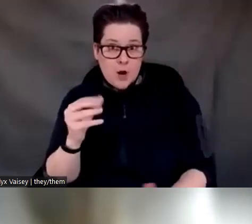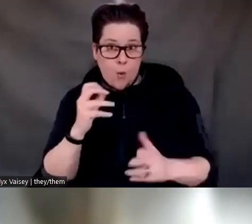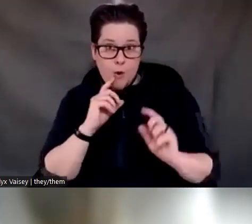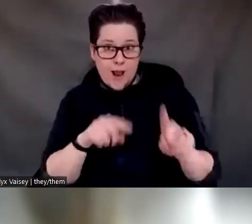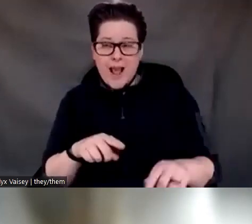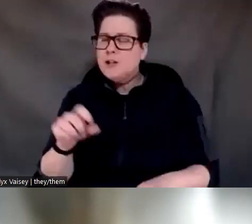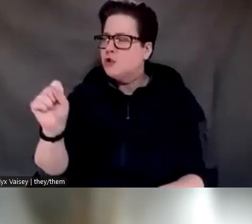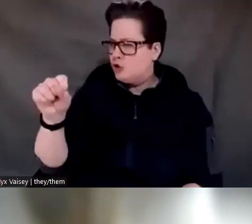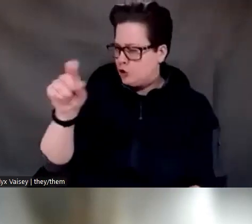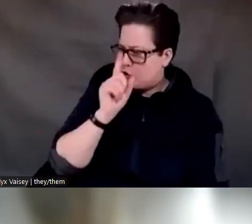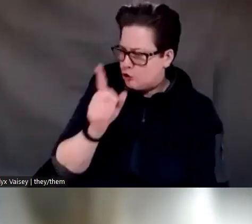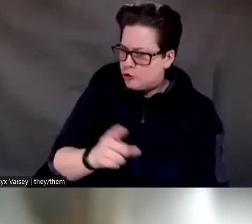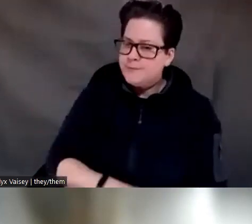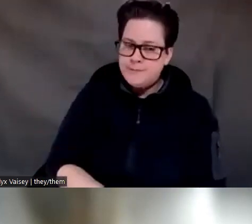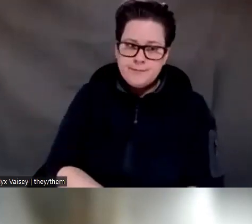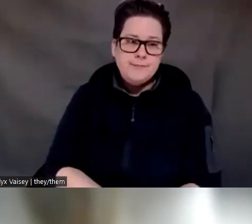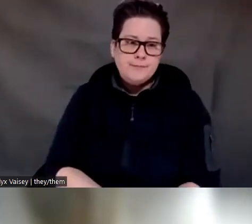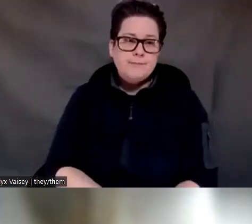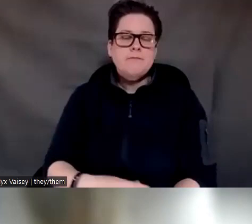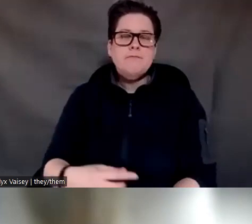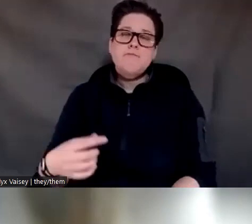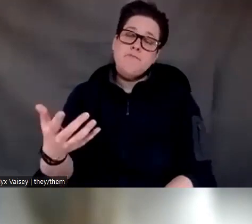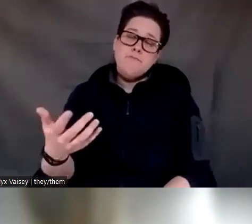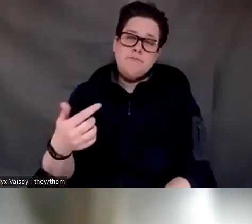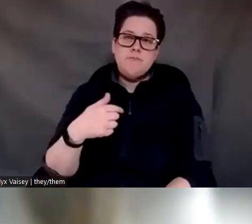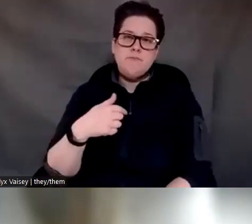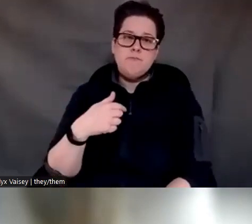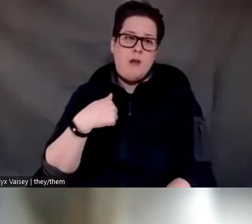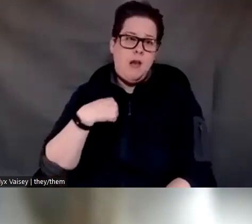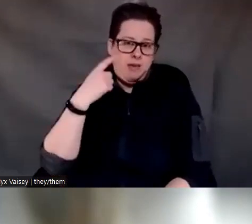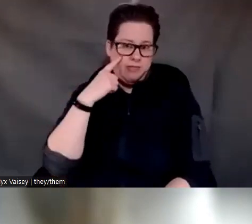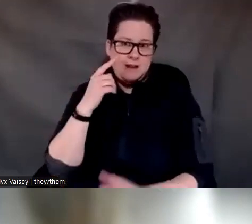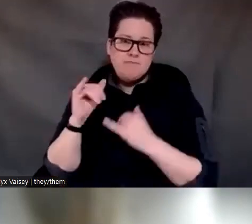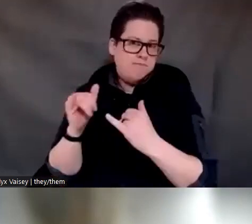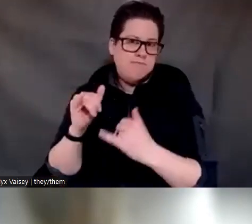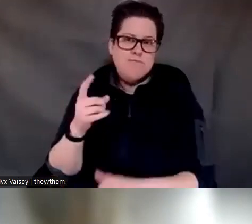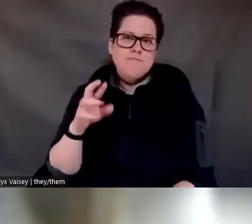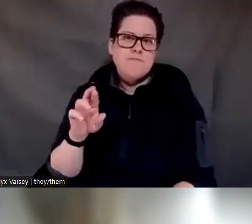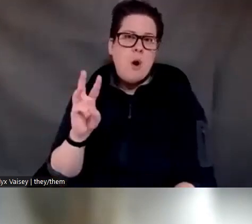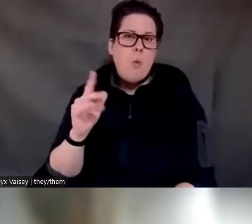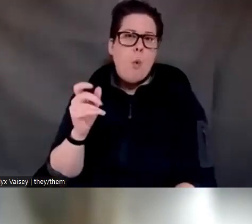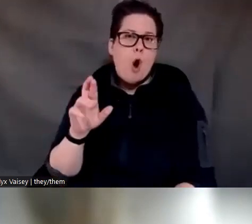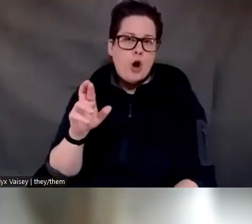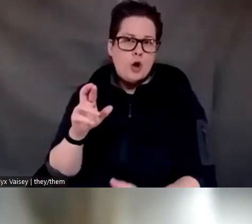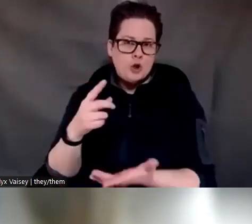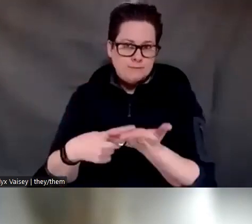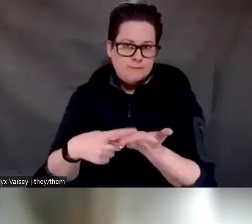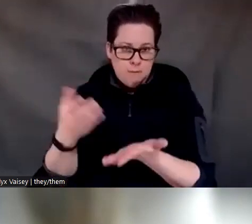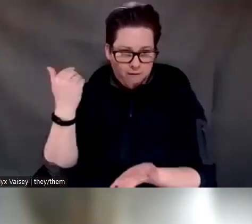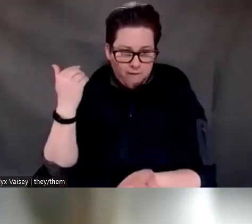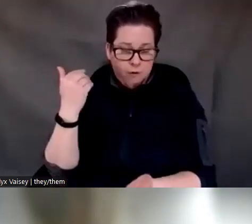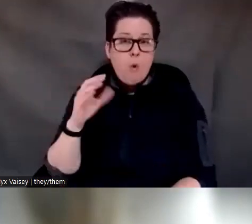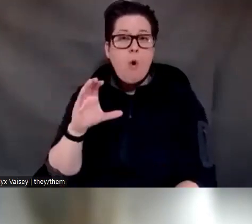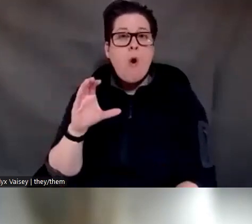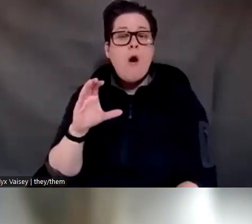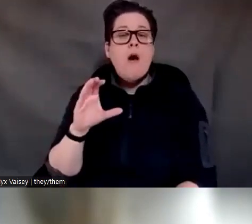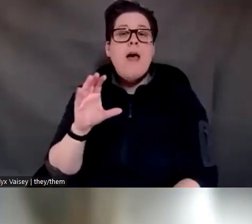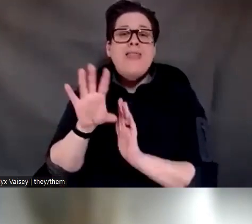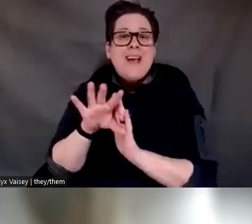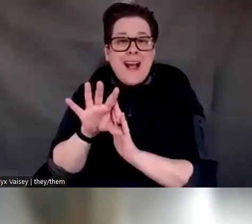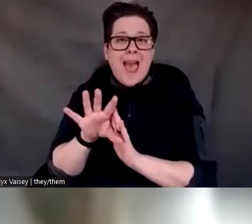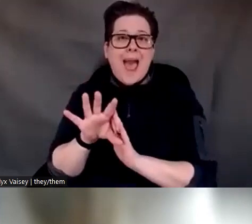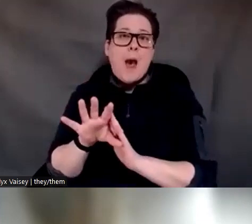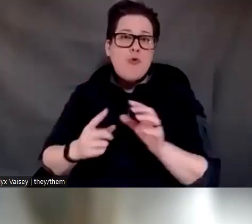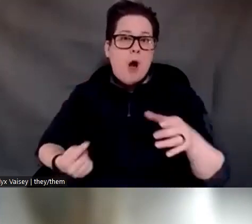Sure. Yeah, I mean, I think, like Dr. Walker mentioned, colonoscopy is kind of the